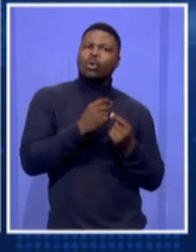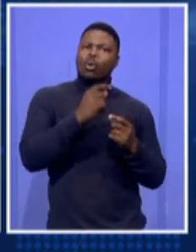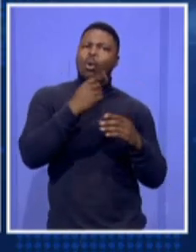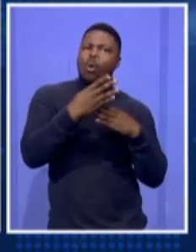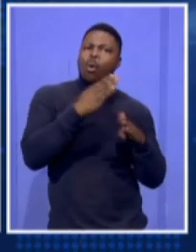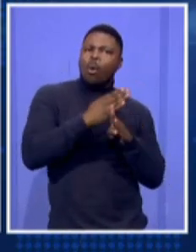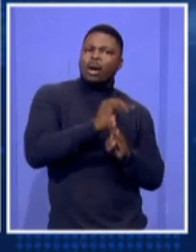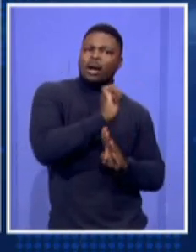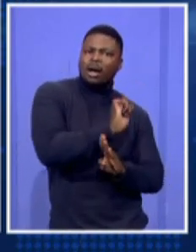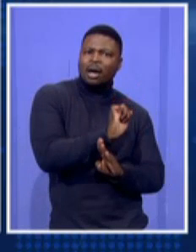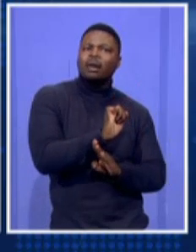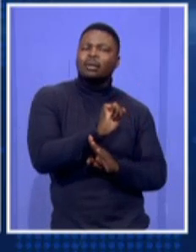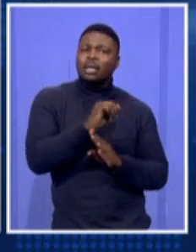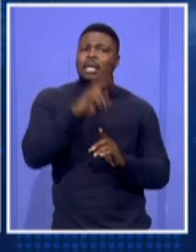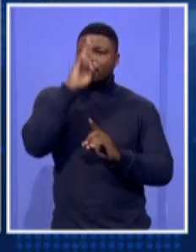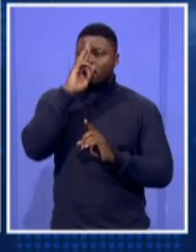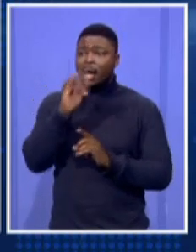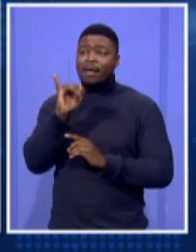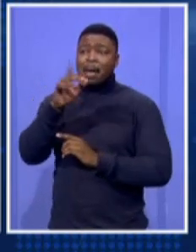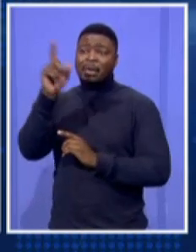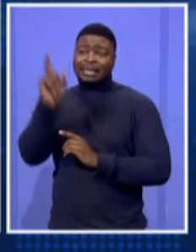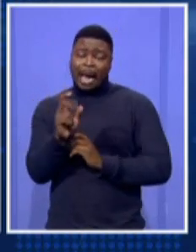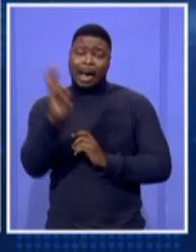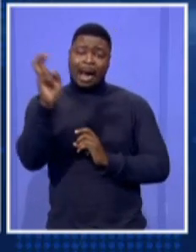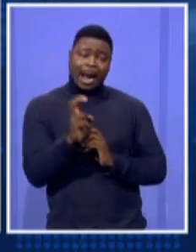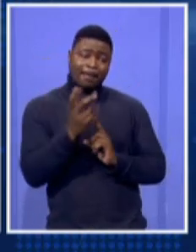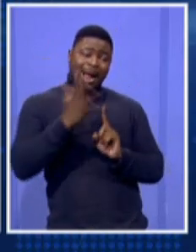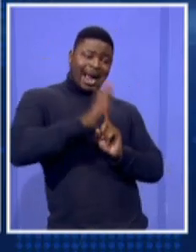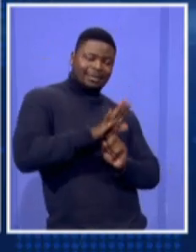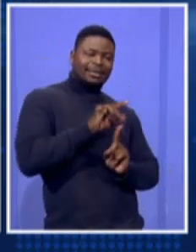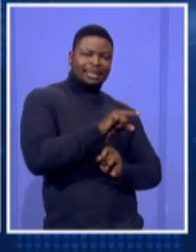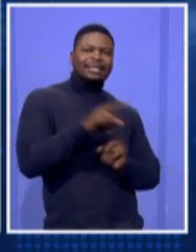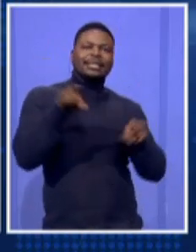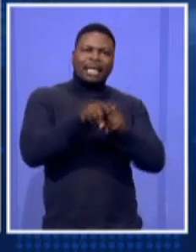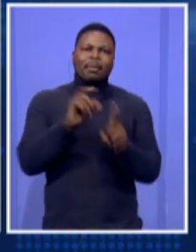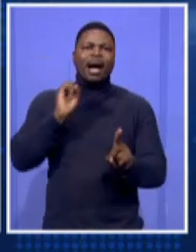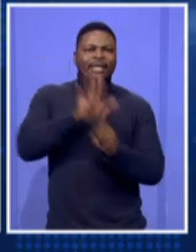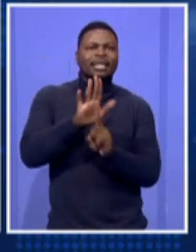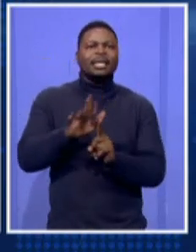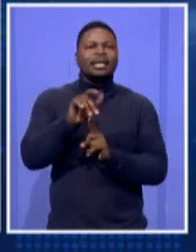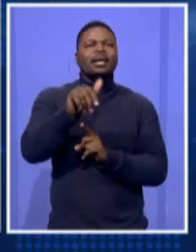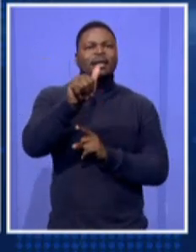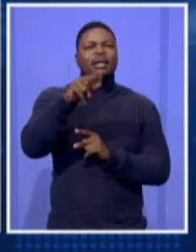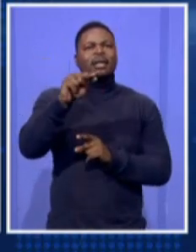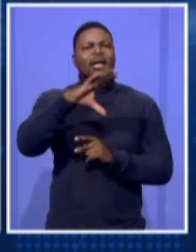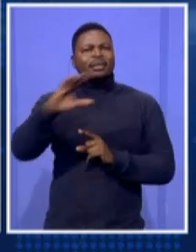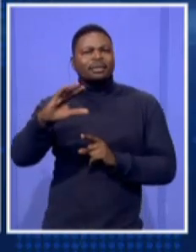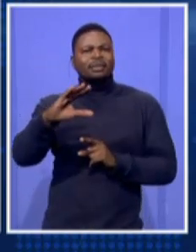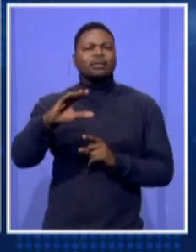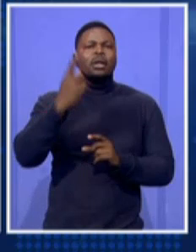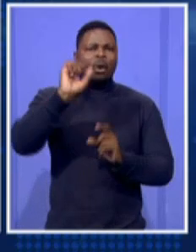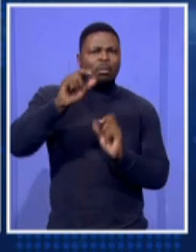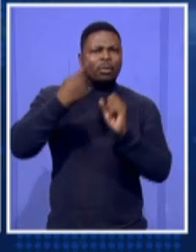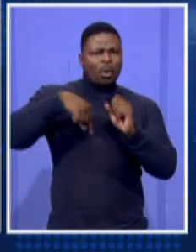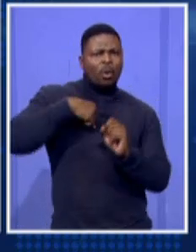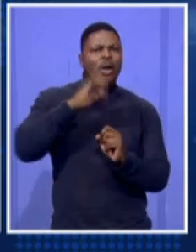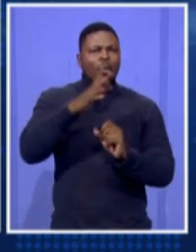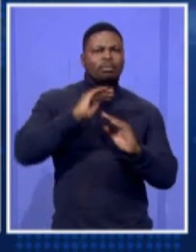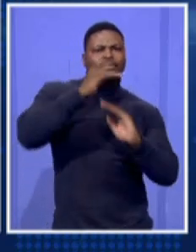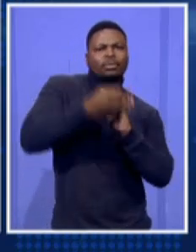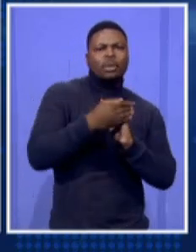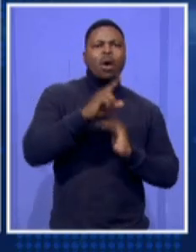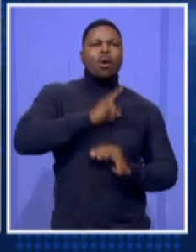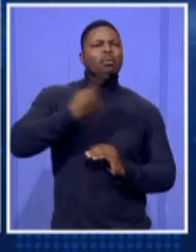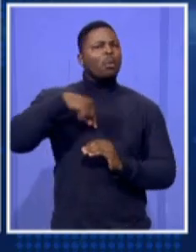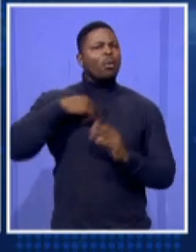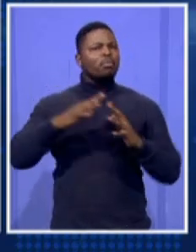on the African National Congress, it's an attack on all of us, and we will come out full guns blazing. We will defend him. We have no problem. So it's